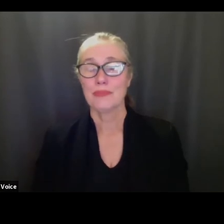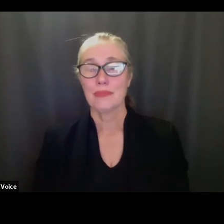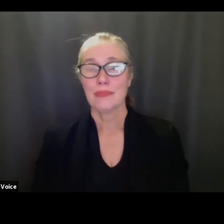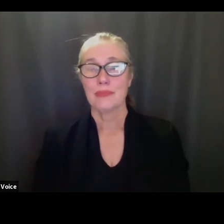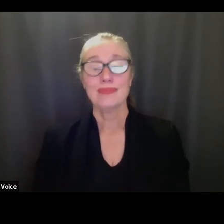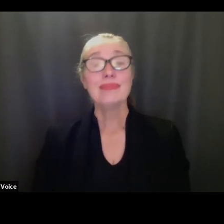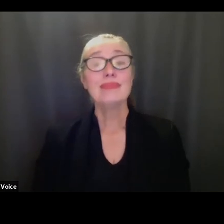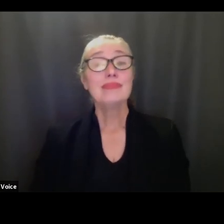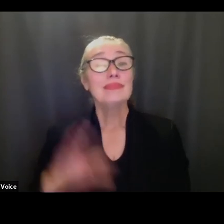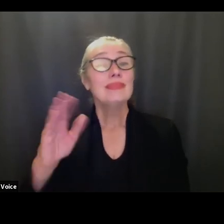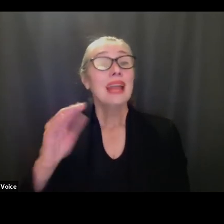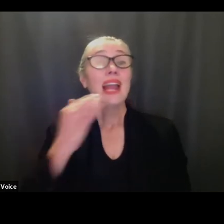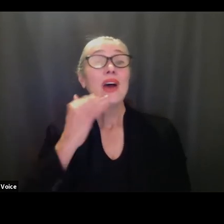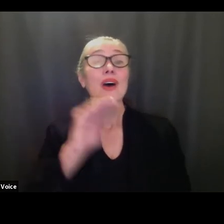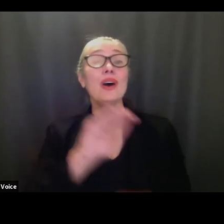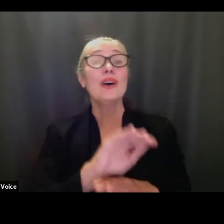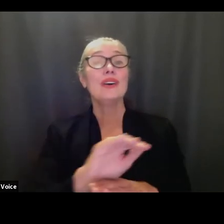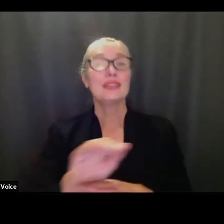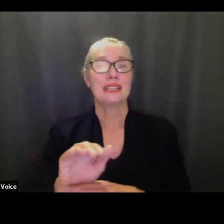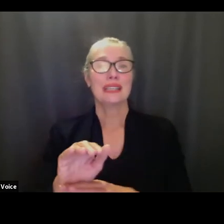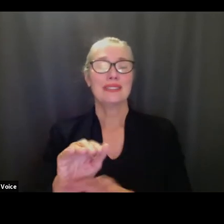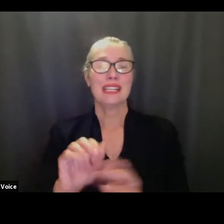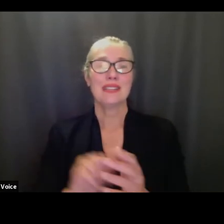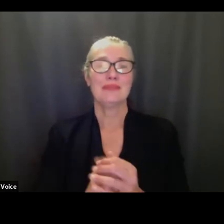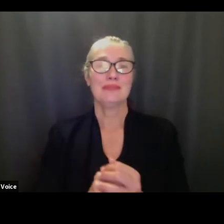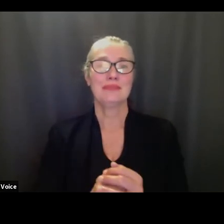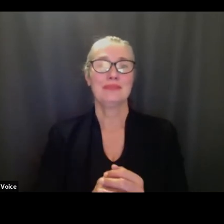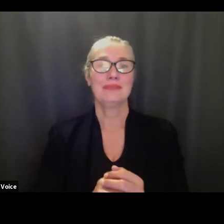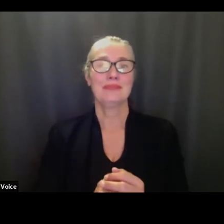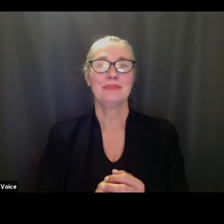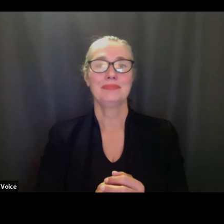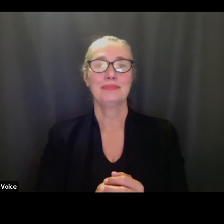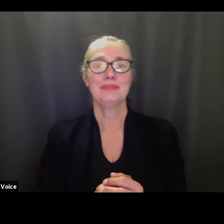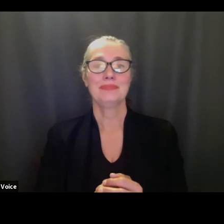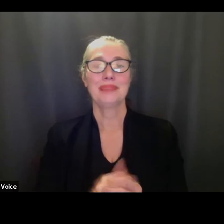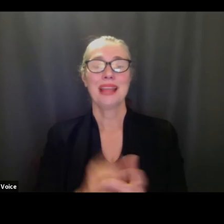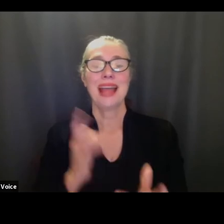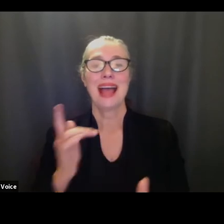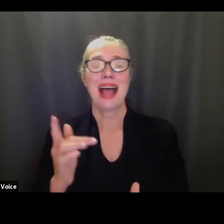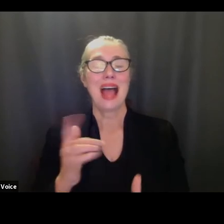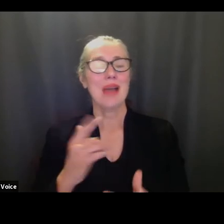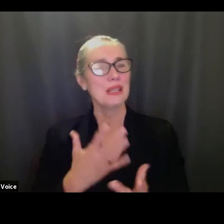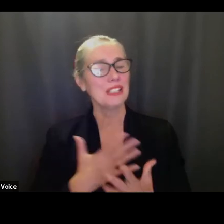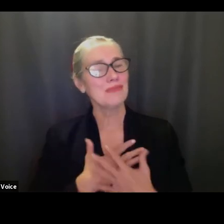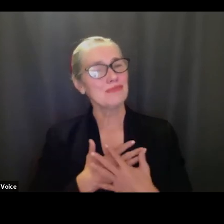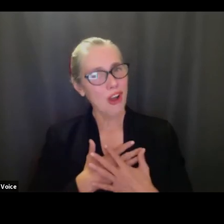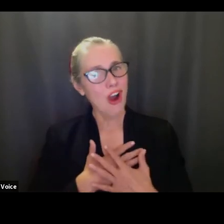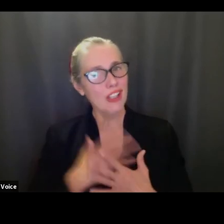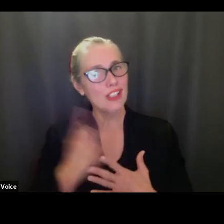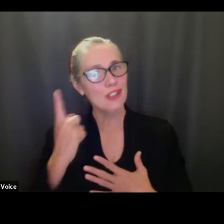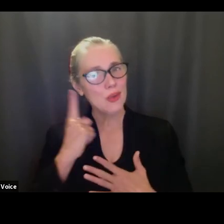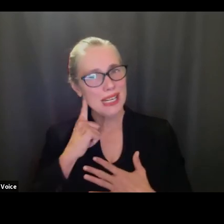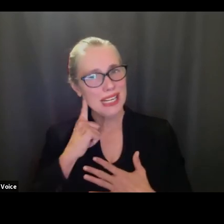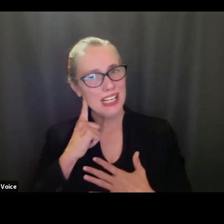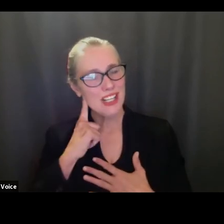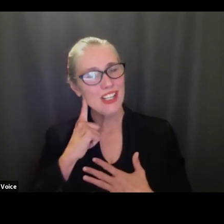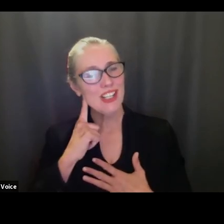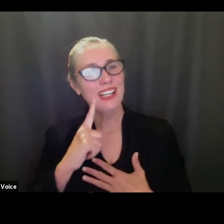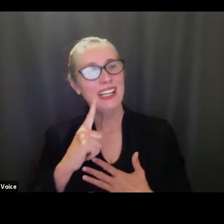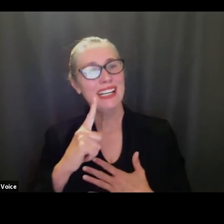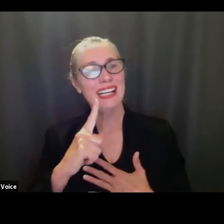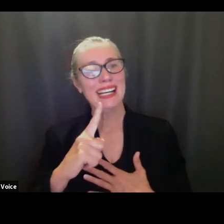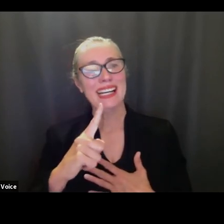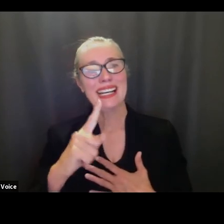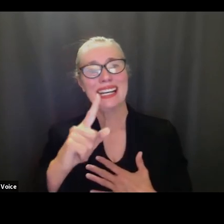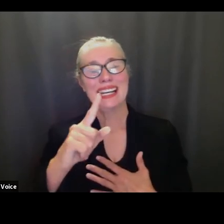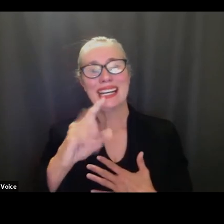hello good evening um i was i was heartened to hear uh virginia estrada uh name